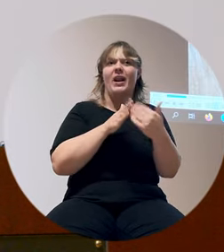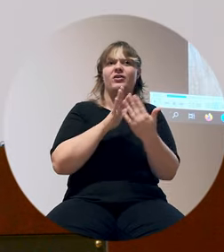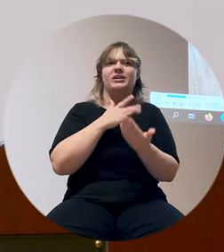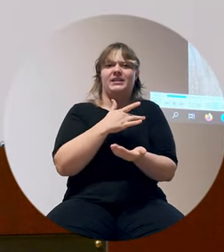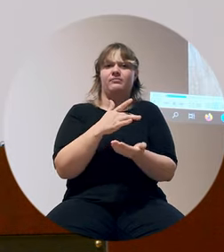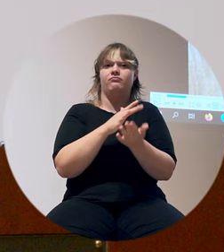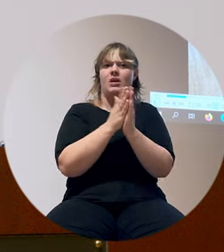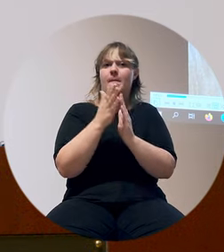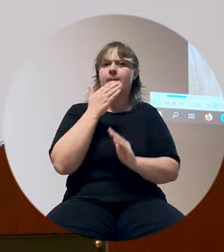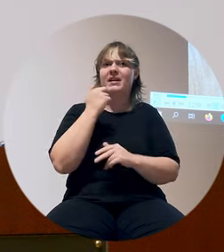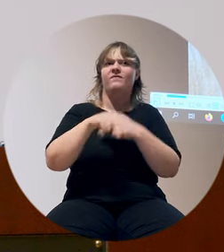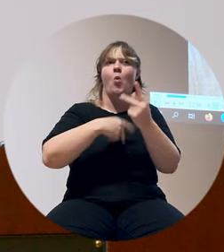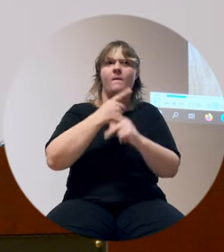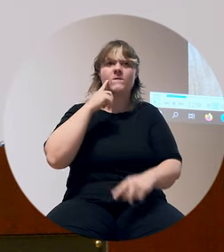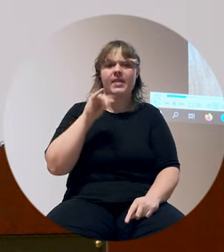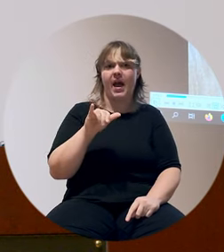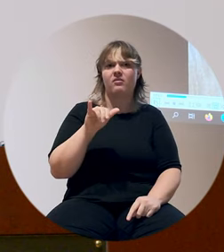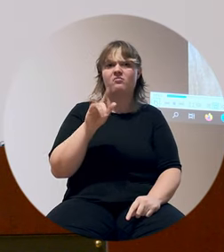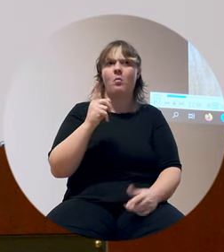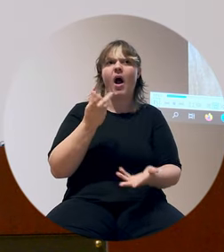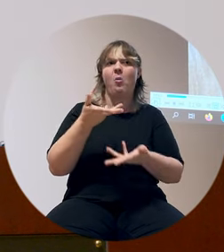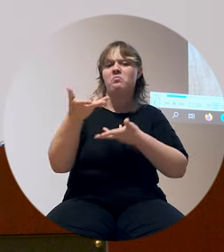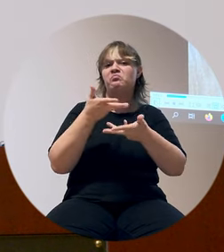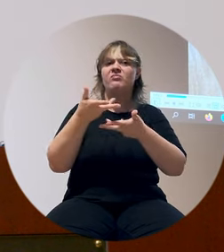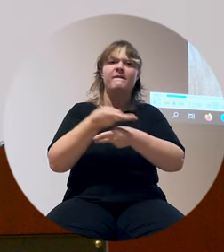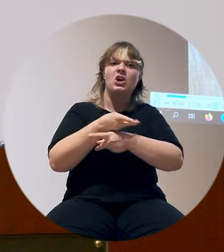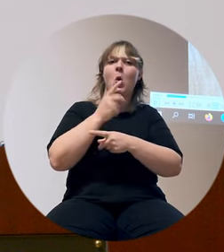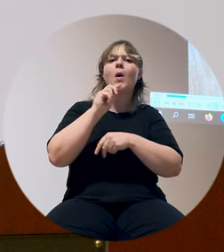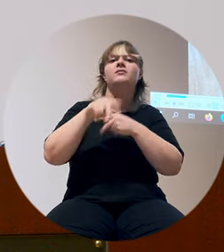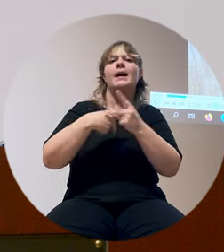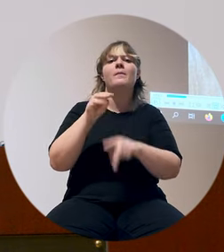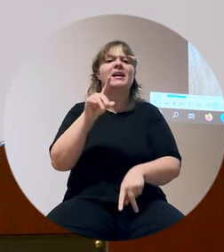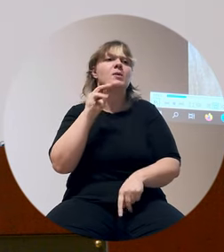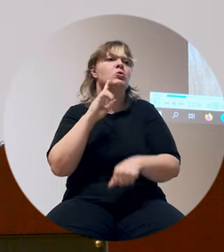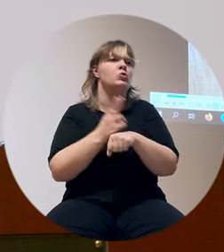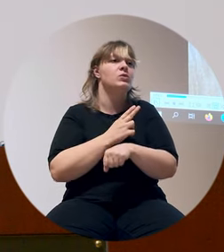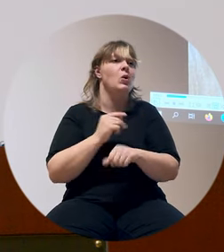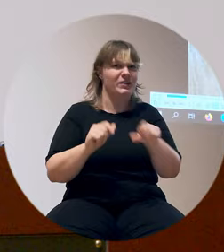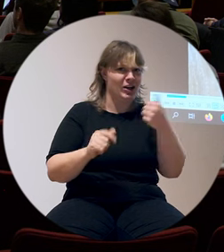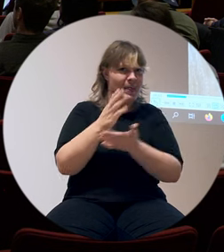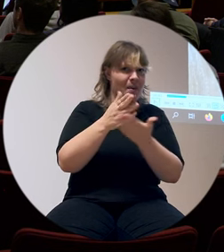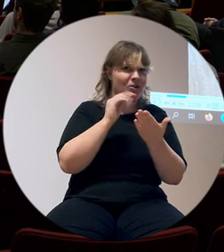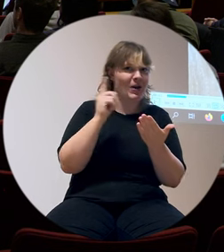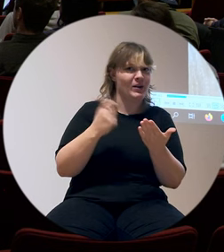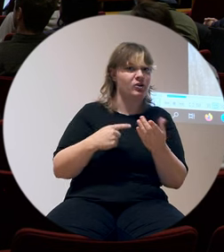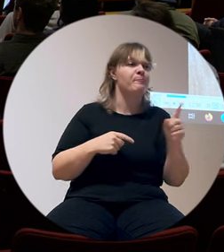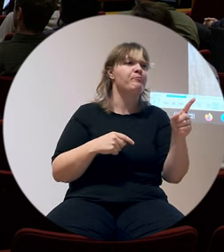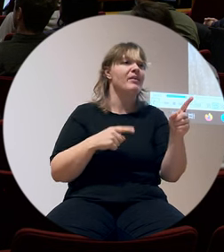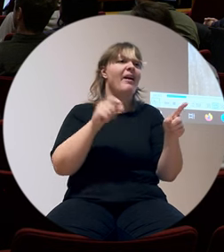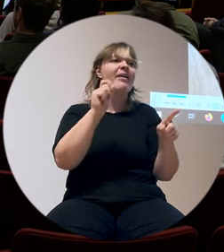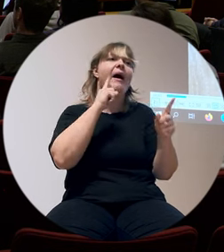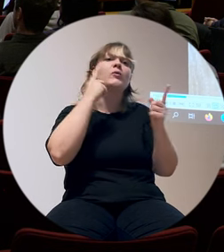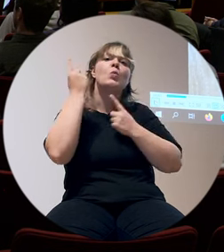form for that, we'll negotiate what that medium is. So, was there another part to that question? Yeah, I was